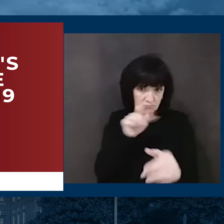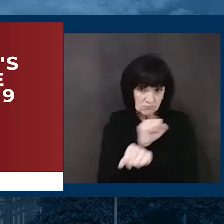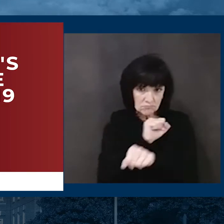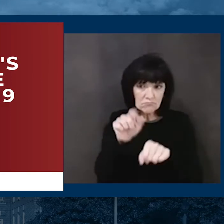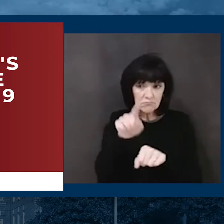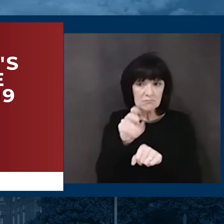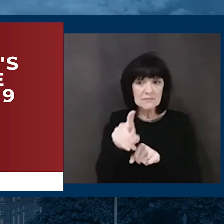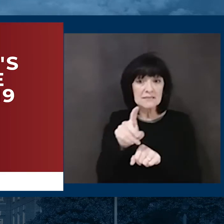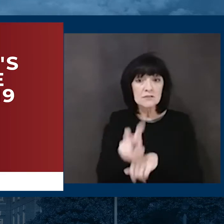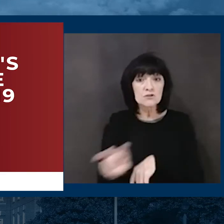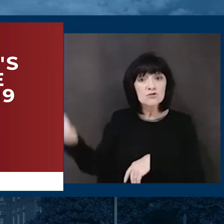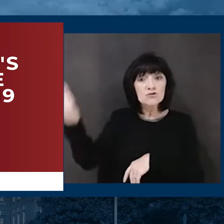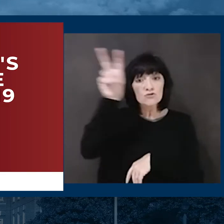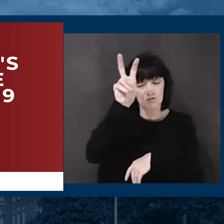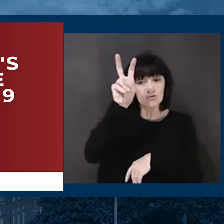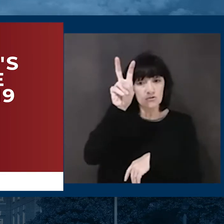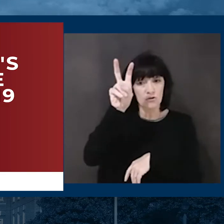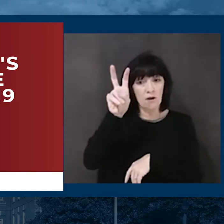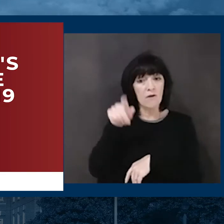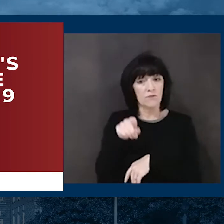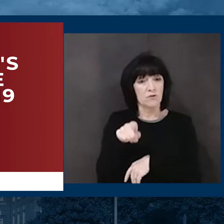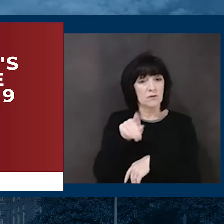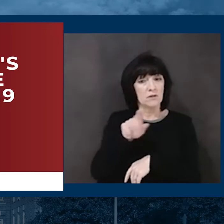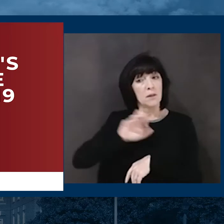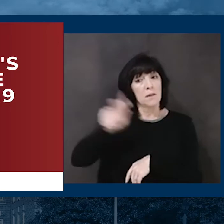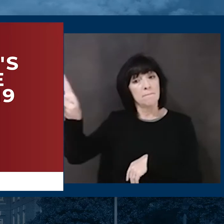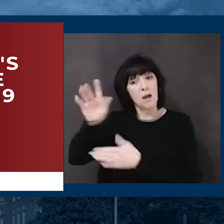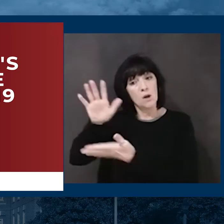social gathering, maybe headed back to college, as Dr.